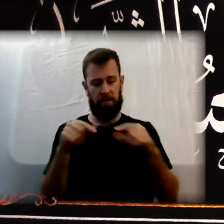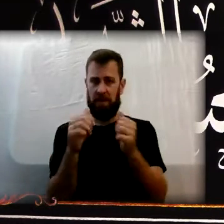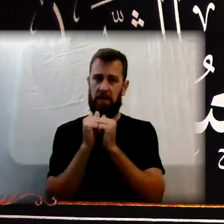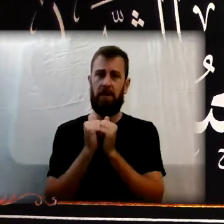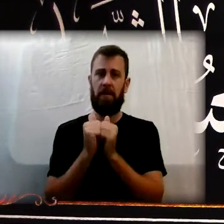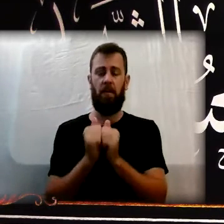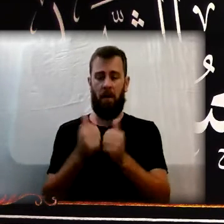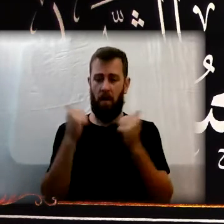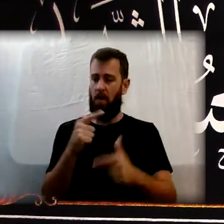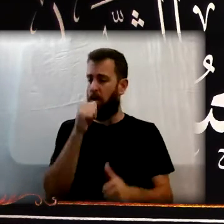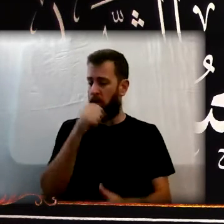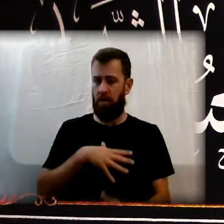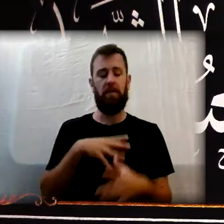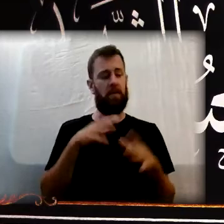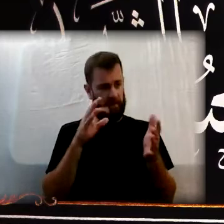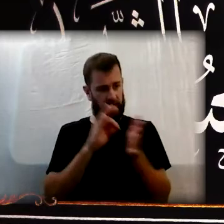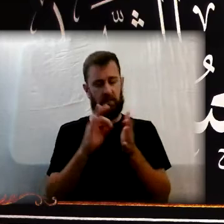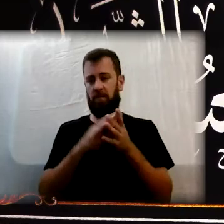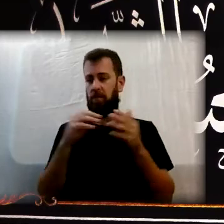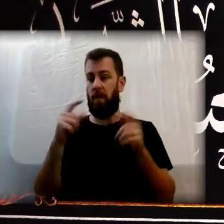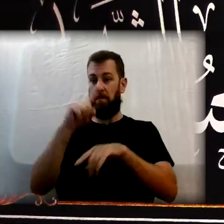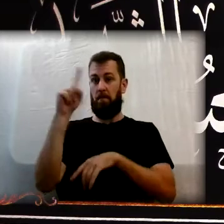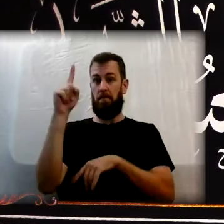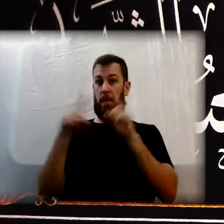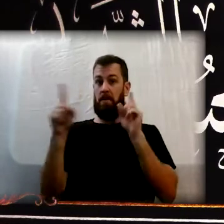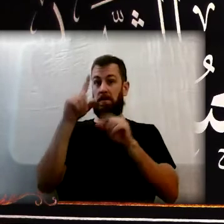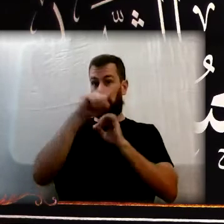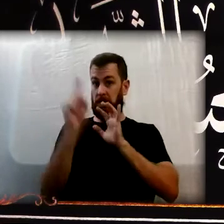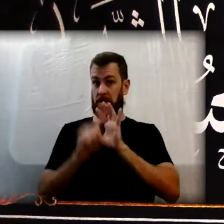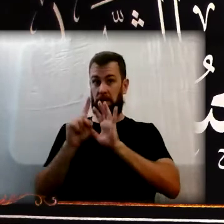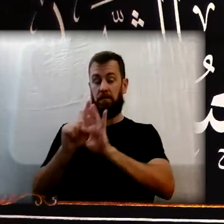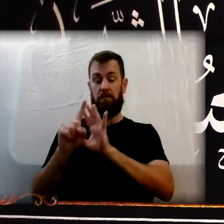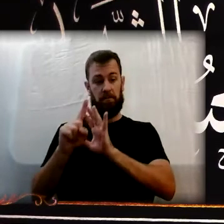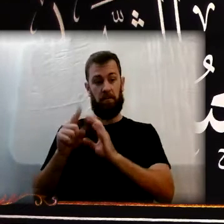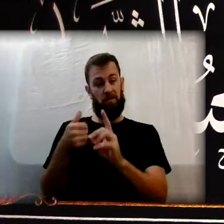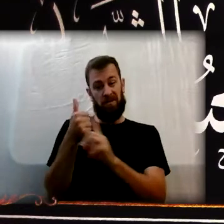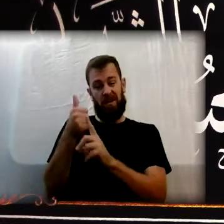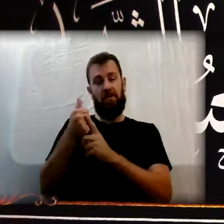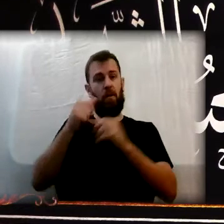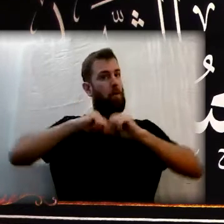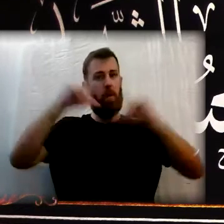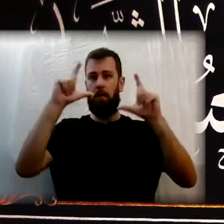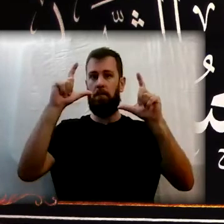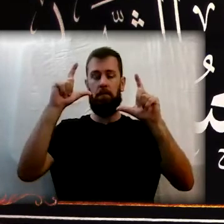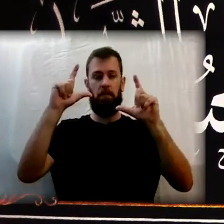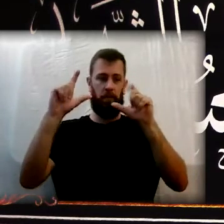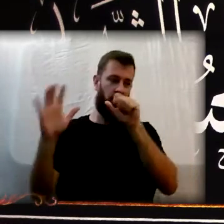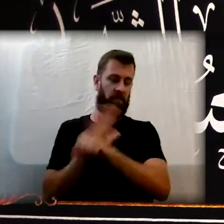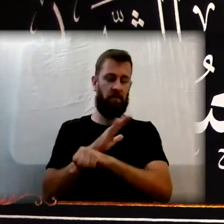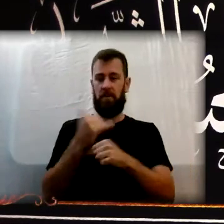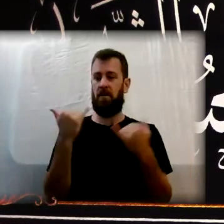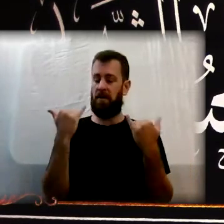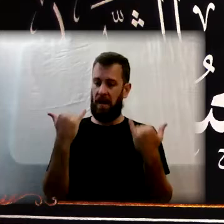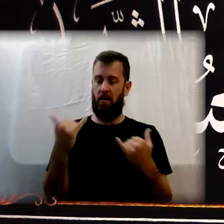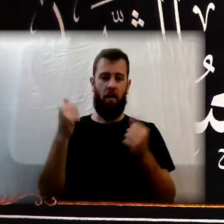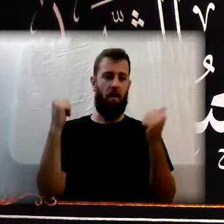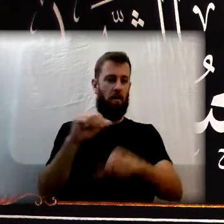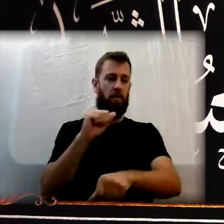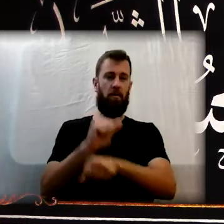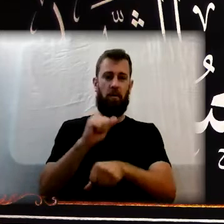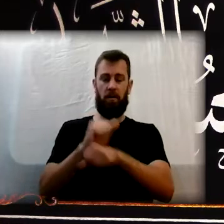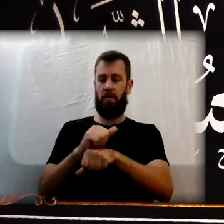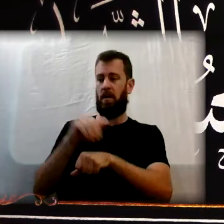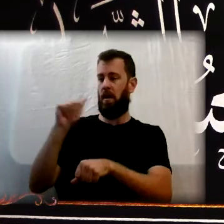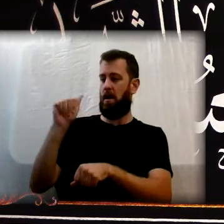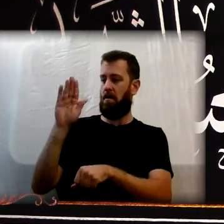the women folk are accounted for, but Zainab alayha salam is awake. Now she has to do the work that Abbas would